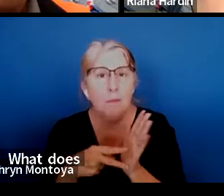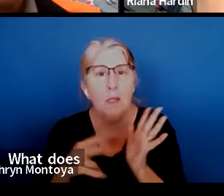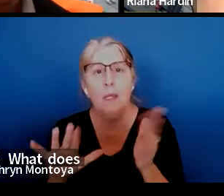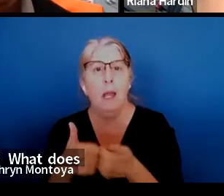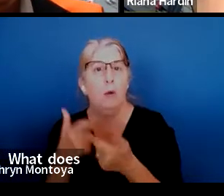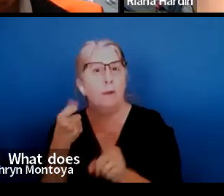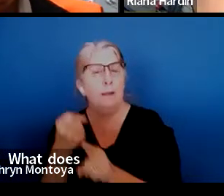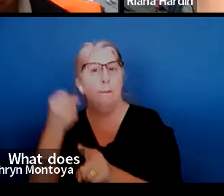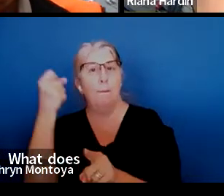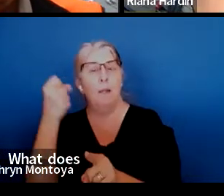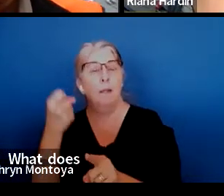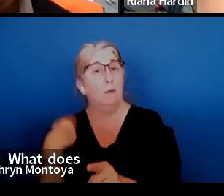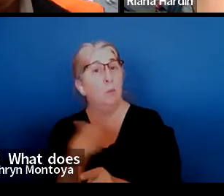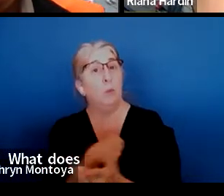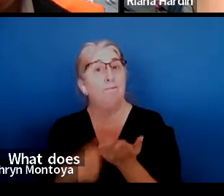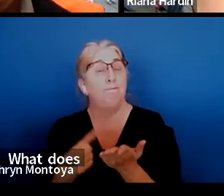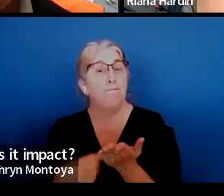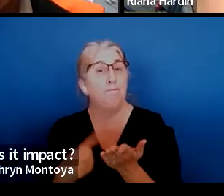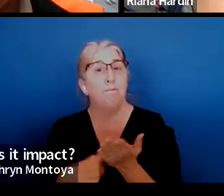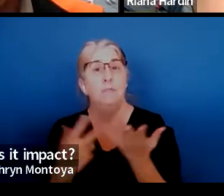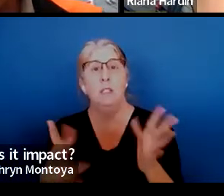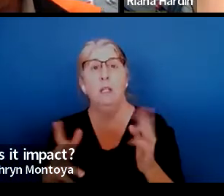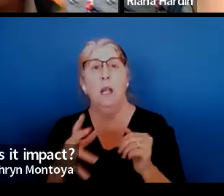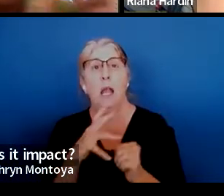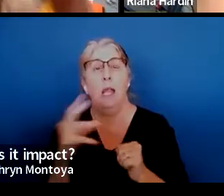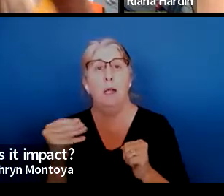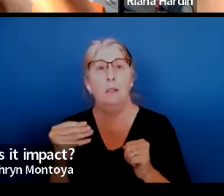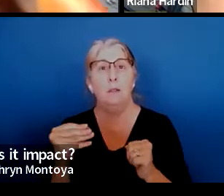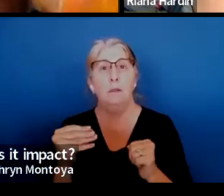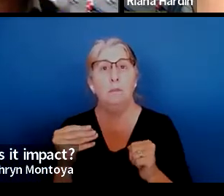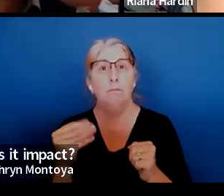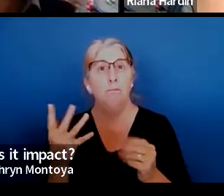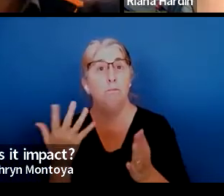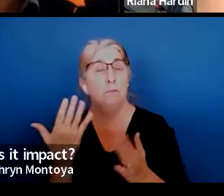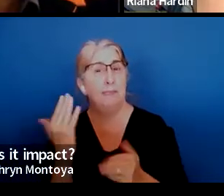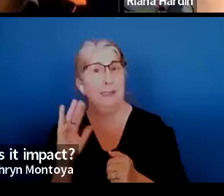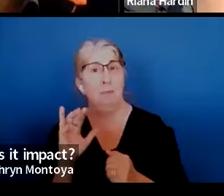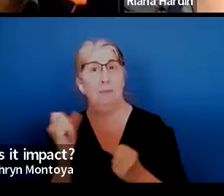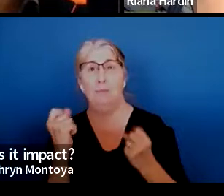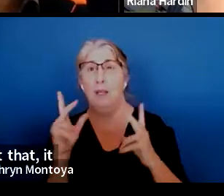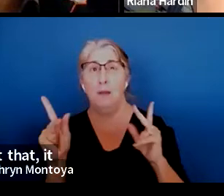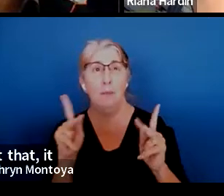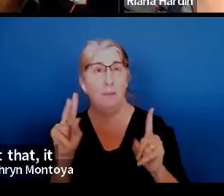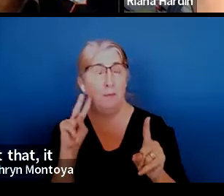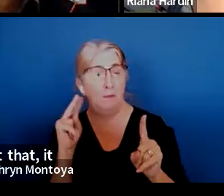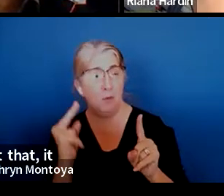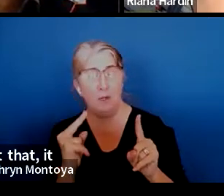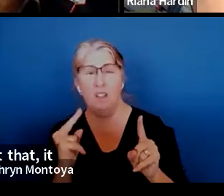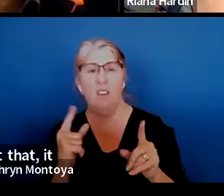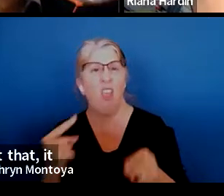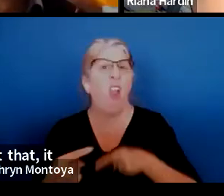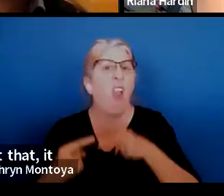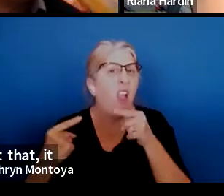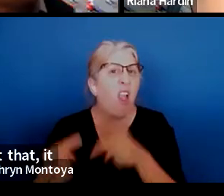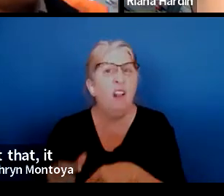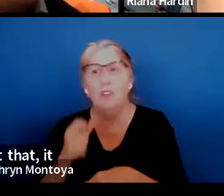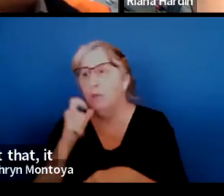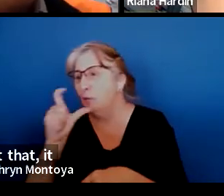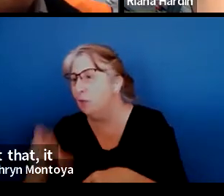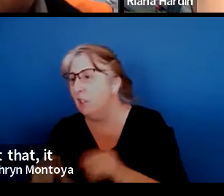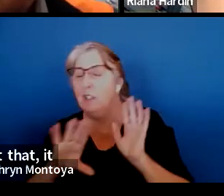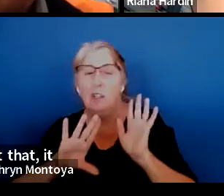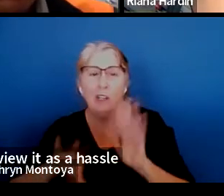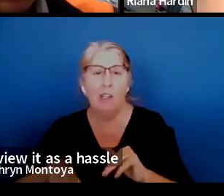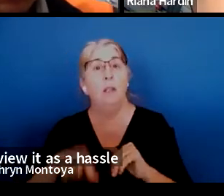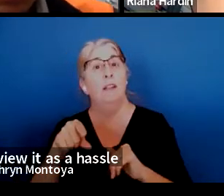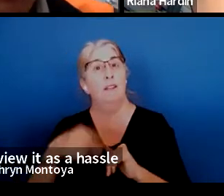that. Like it seems like it's, a lot of folks view it as a hassle, unnecessary, but this is